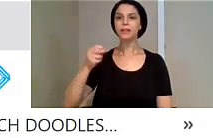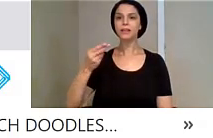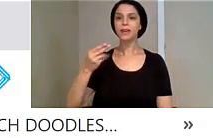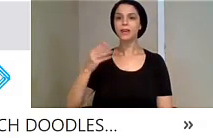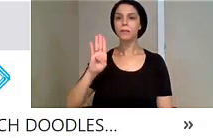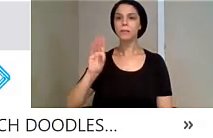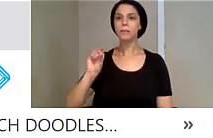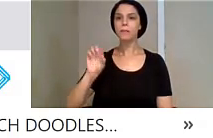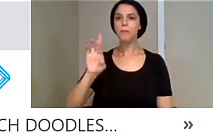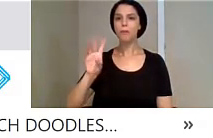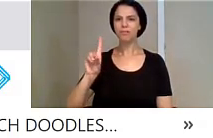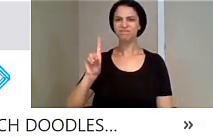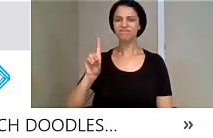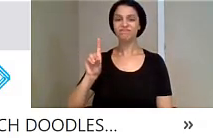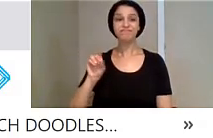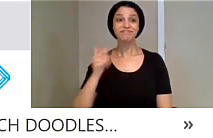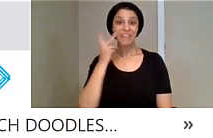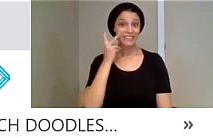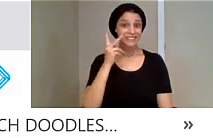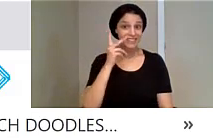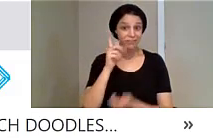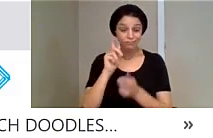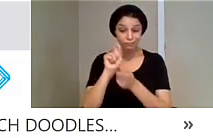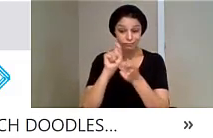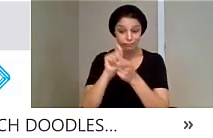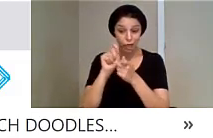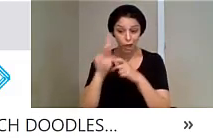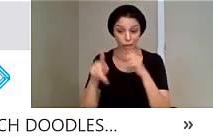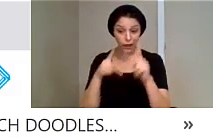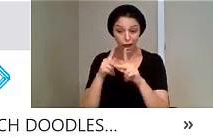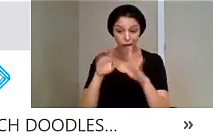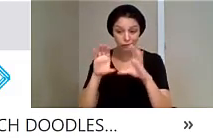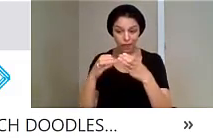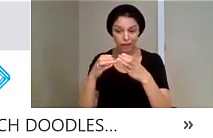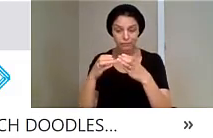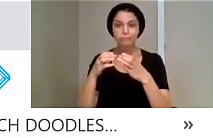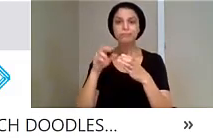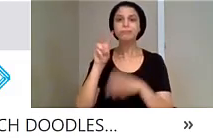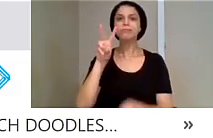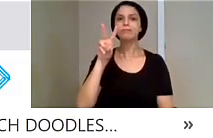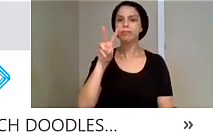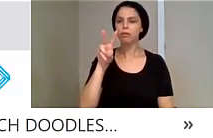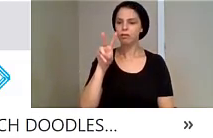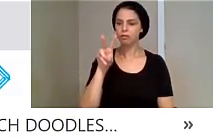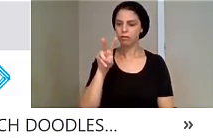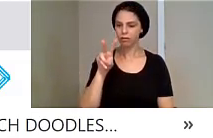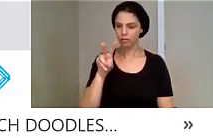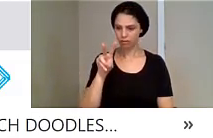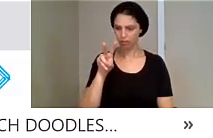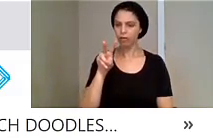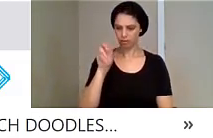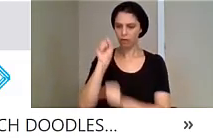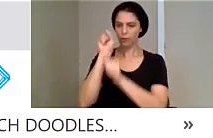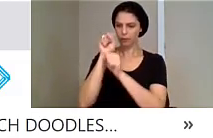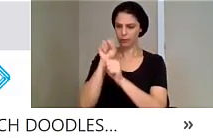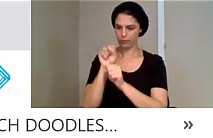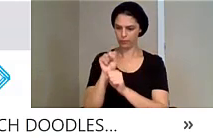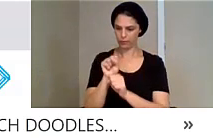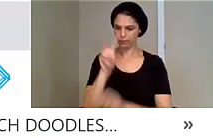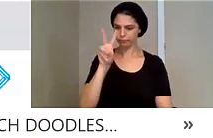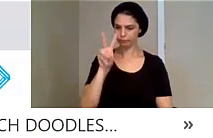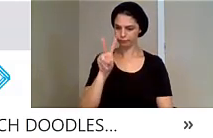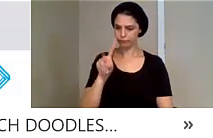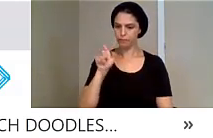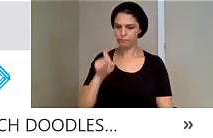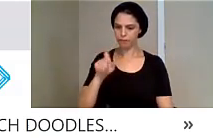And now I'm in a specific course itself. And if I scroll down, I can see a variety of assignments here published for me to